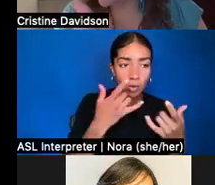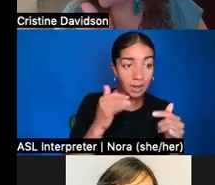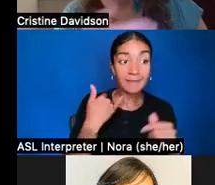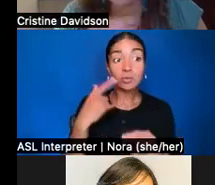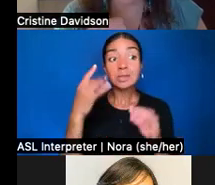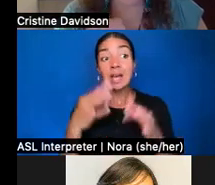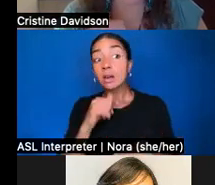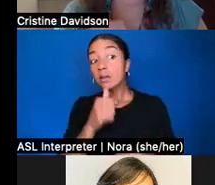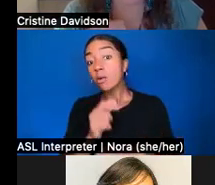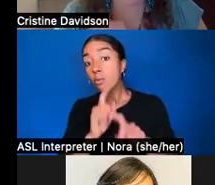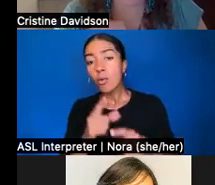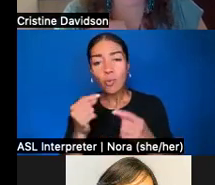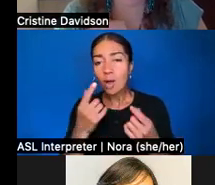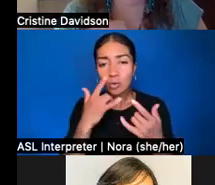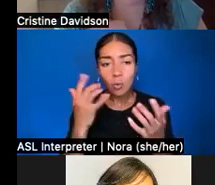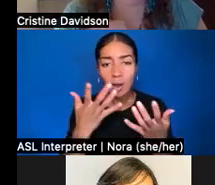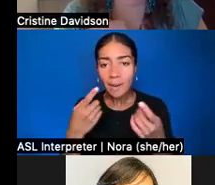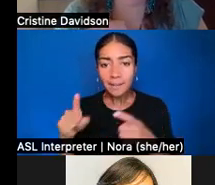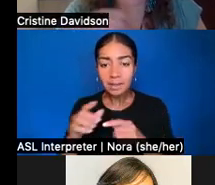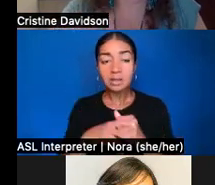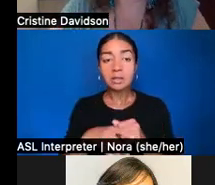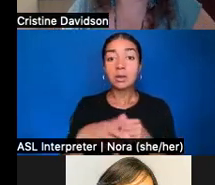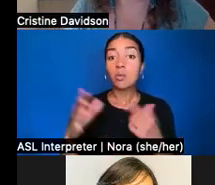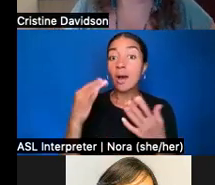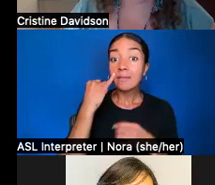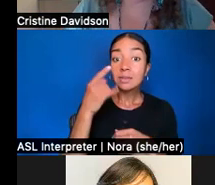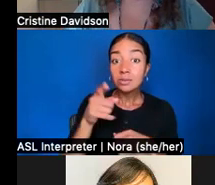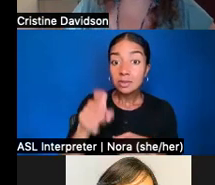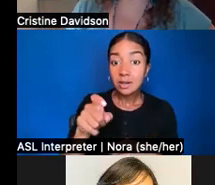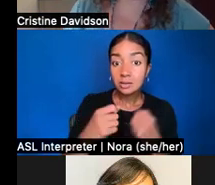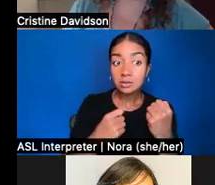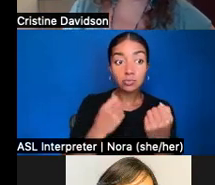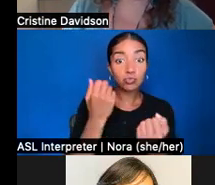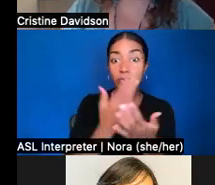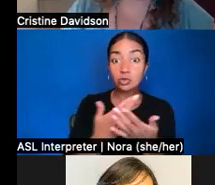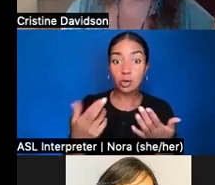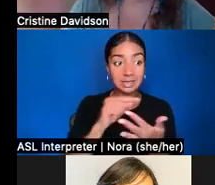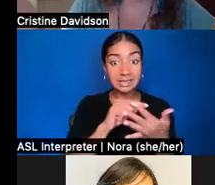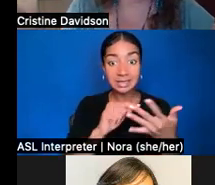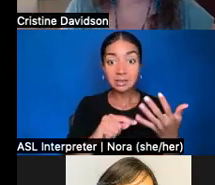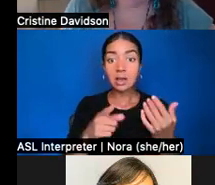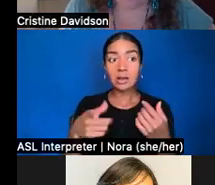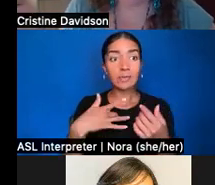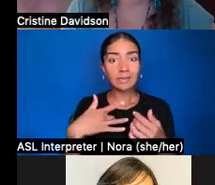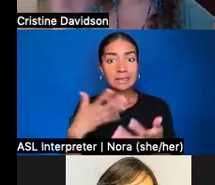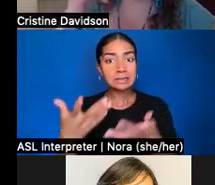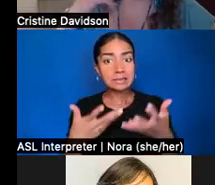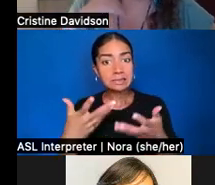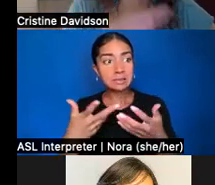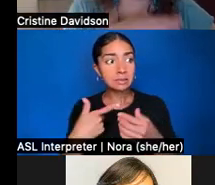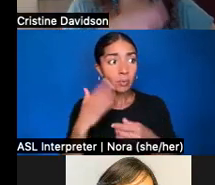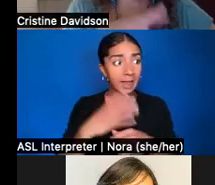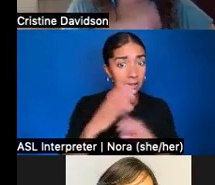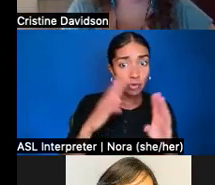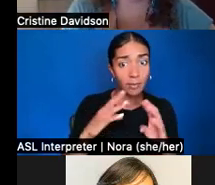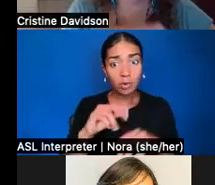you need some resources and you're not really sure if you're going to get in trouble for whatever reason, right? And so you